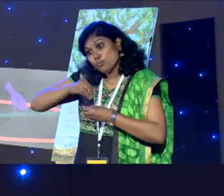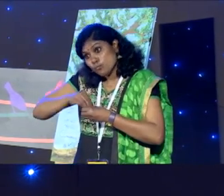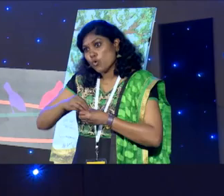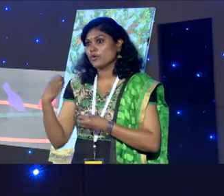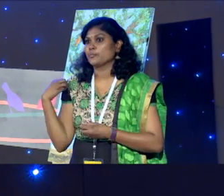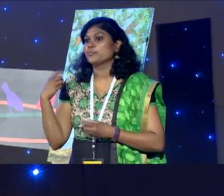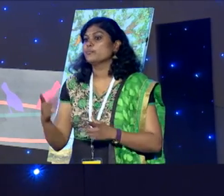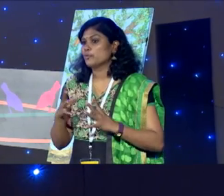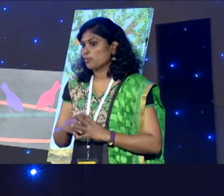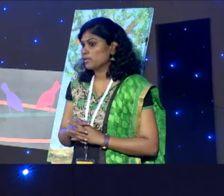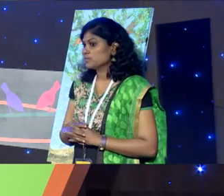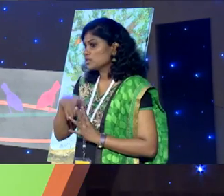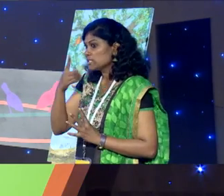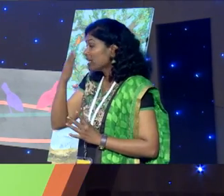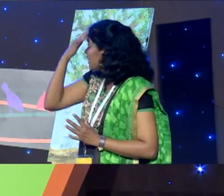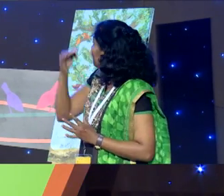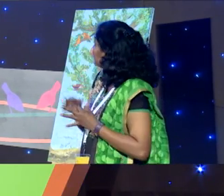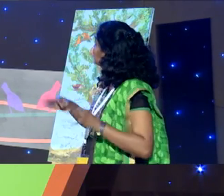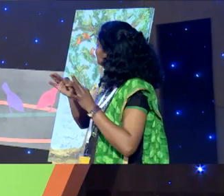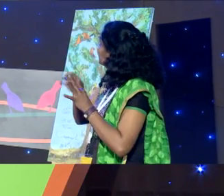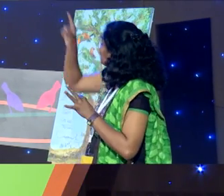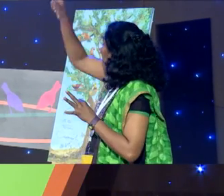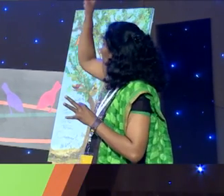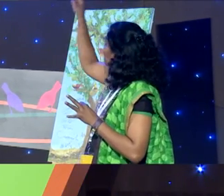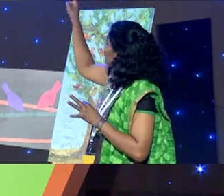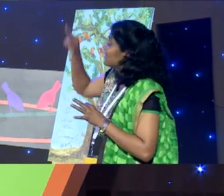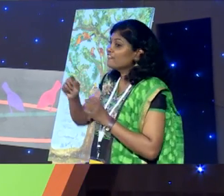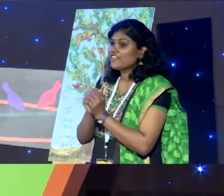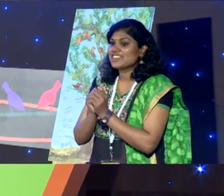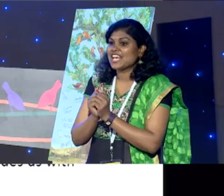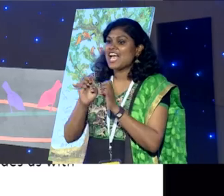Why is it important to conserve our forests? You know,